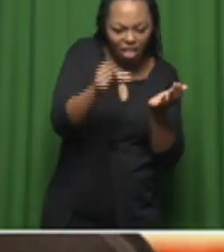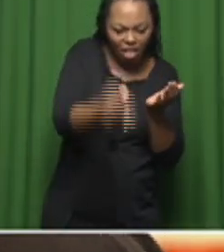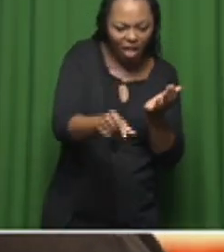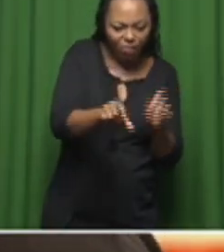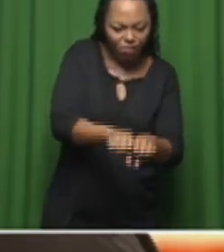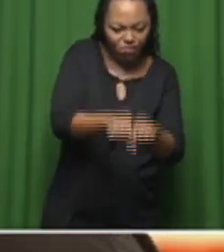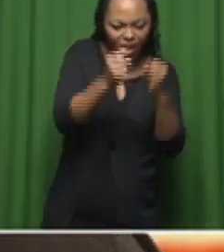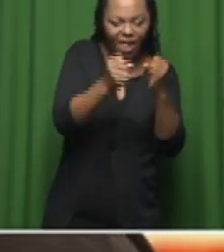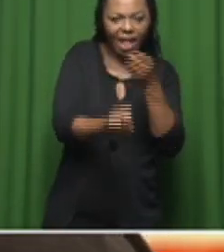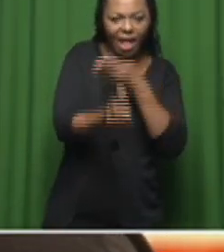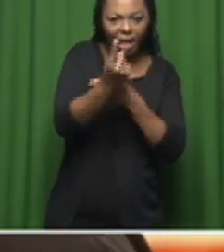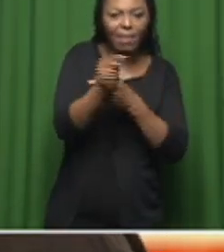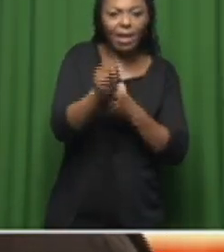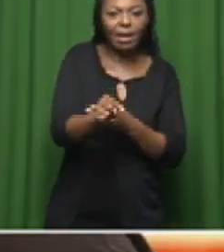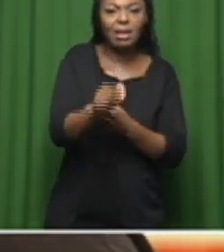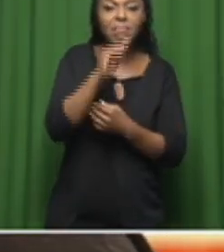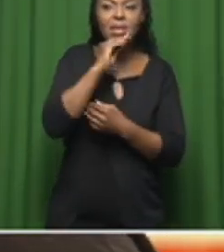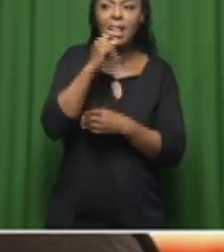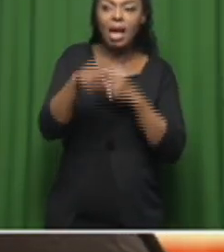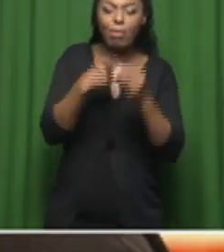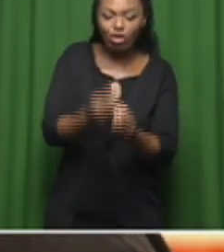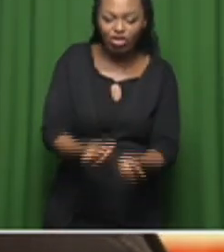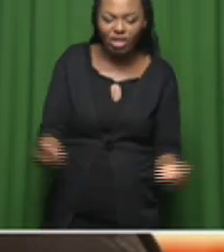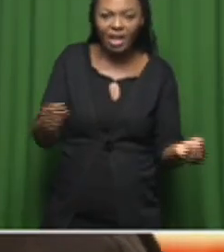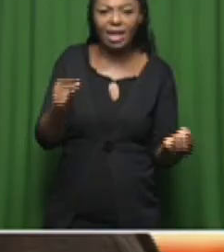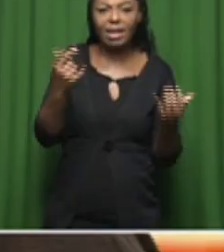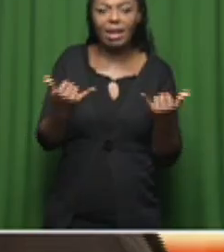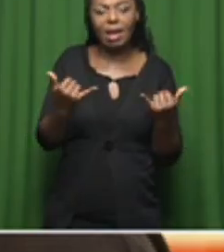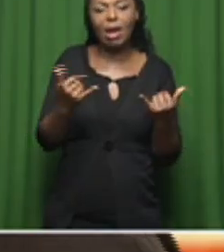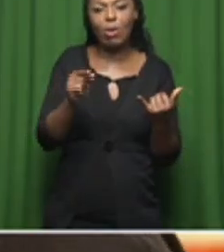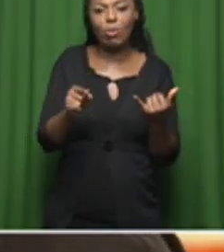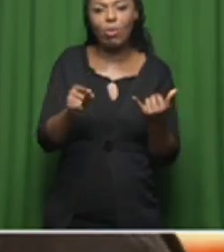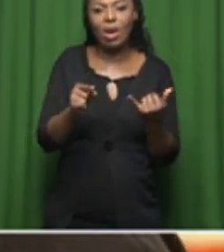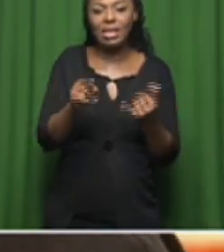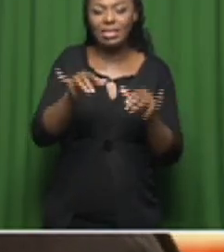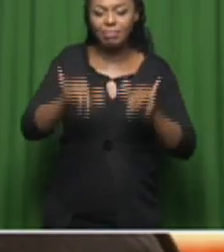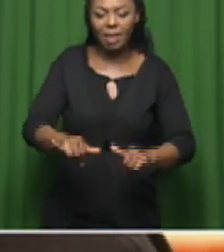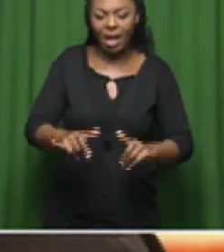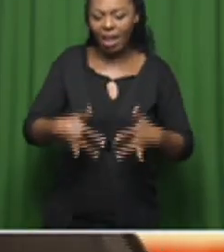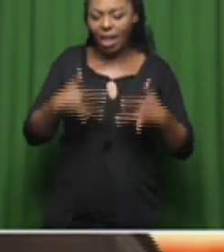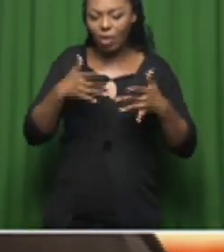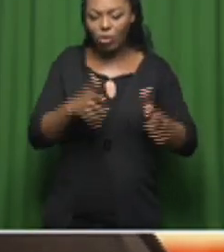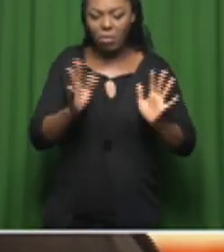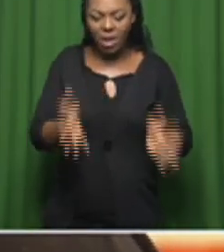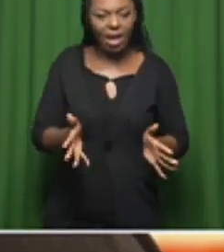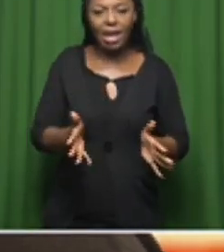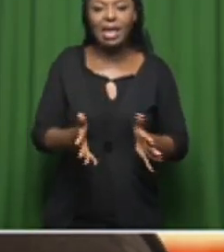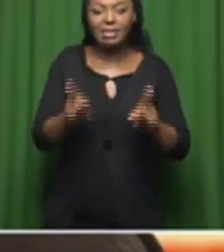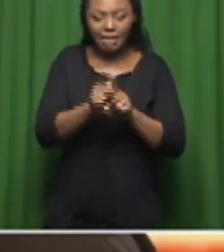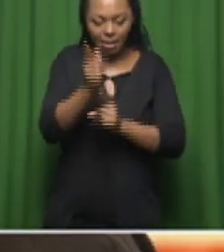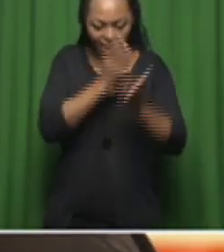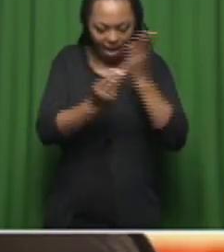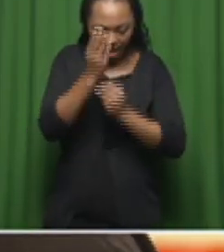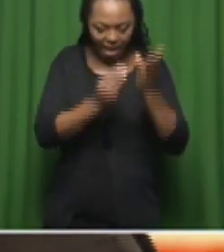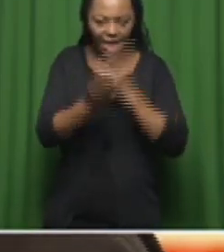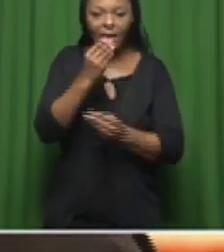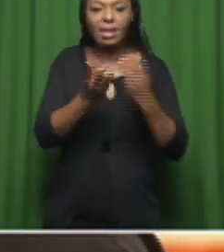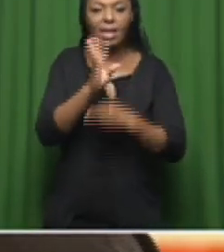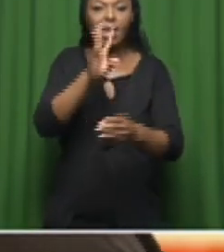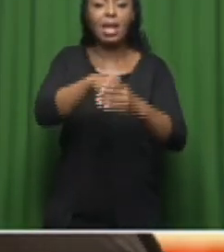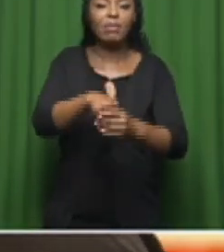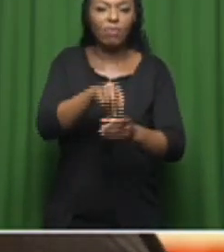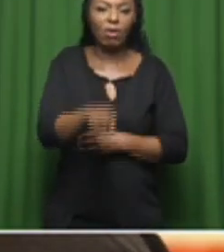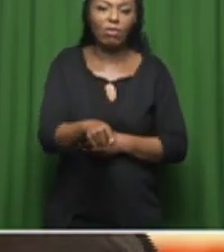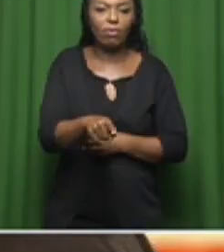realized that it's not only about kids spending their time here, it's also about kids learning something. If you also check the neighborhood we're in, kids get exposed into a